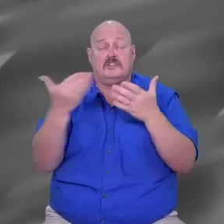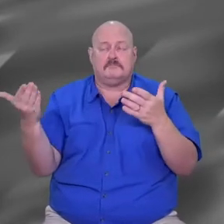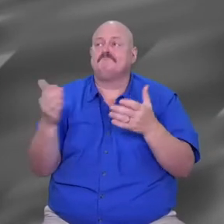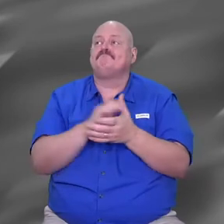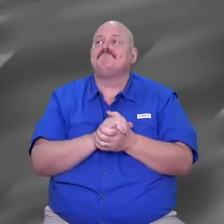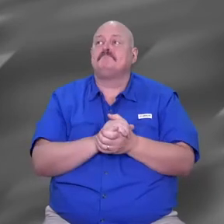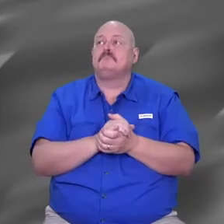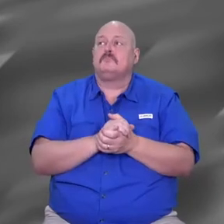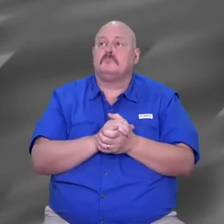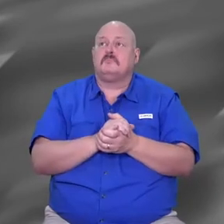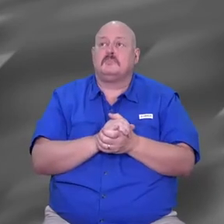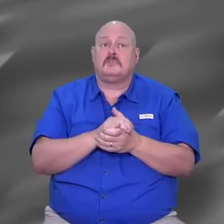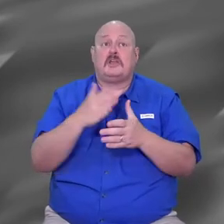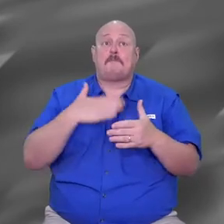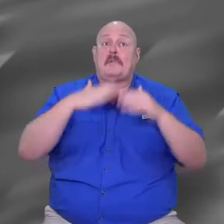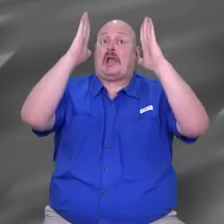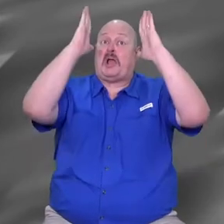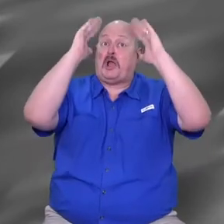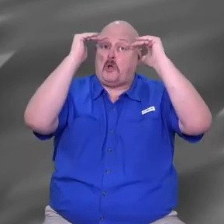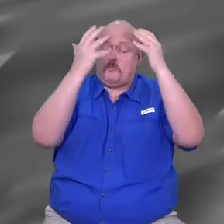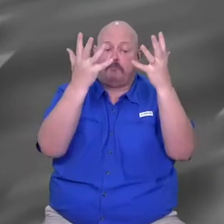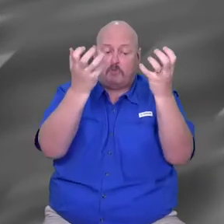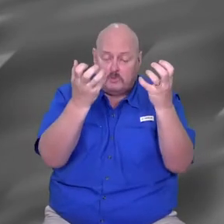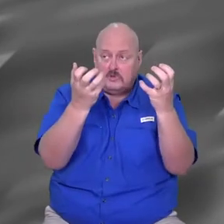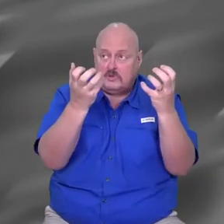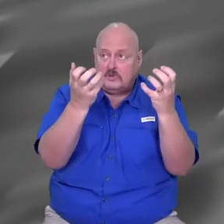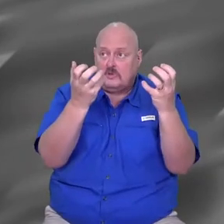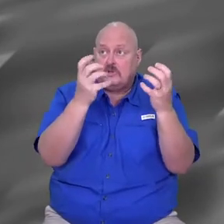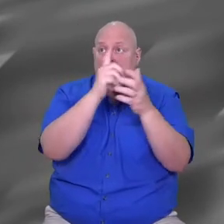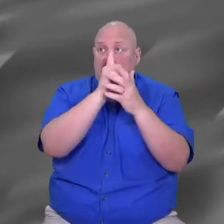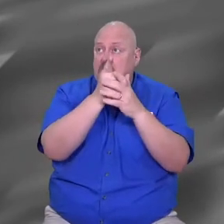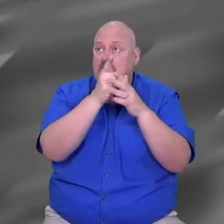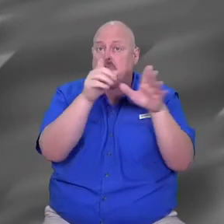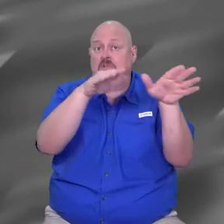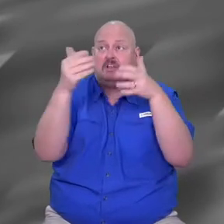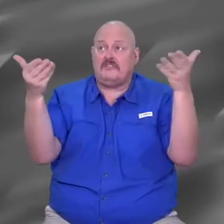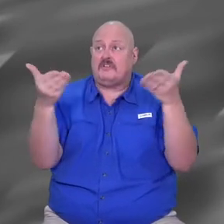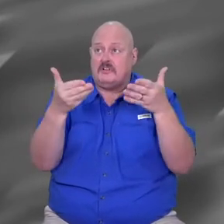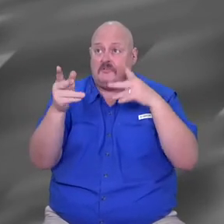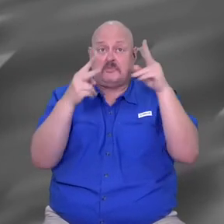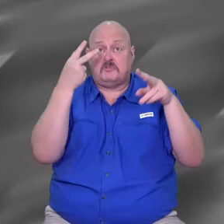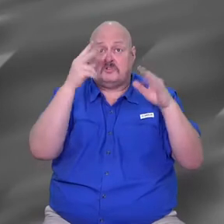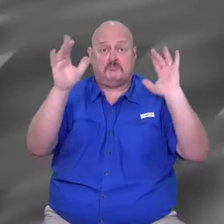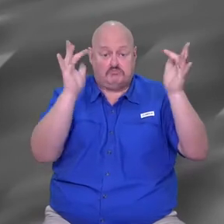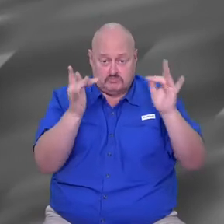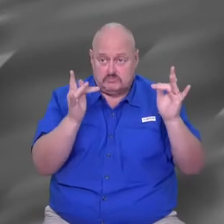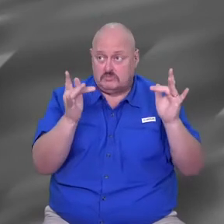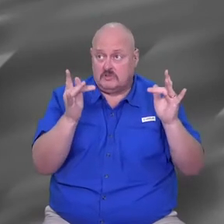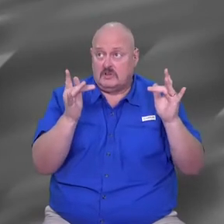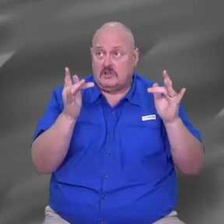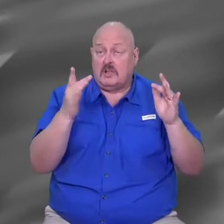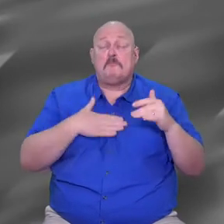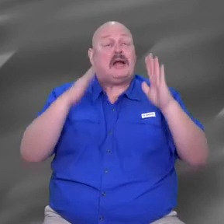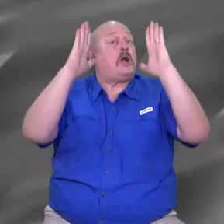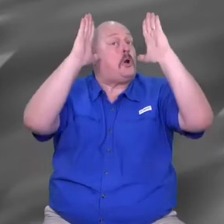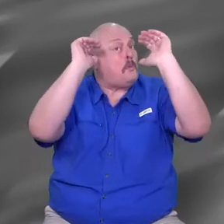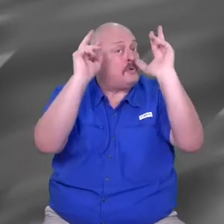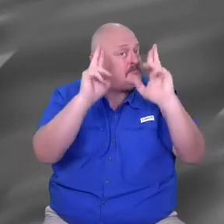this. It is my hope and desire that in a moment when we walk out of here, or those of you online turn off, it is my